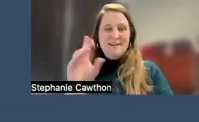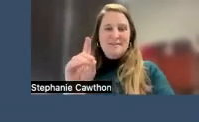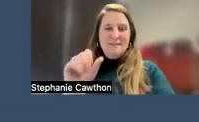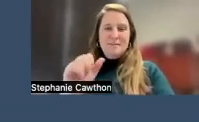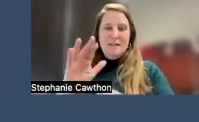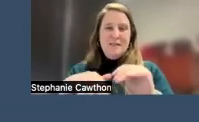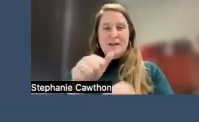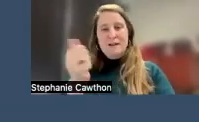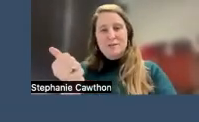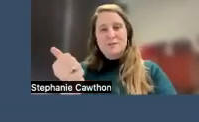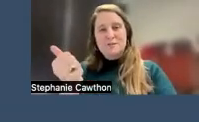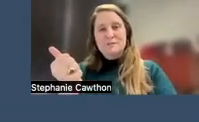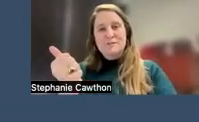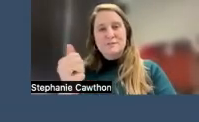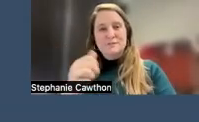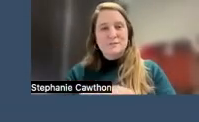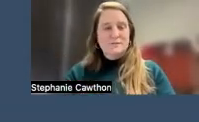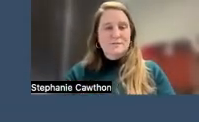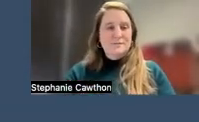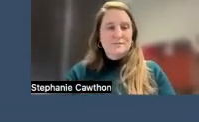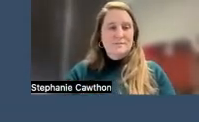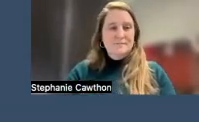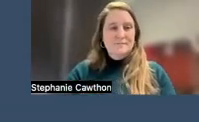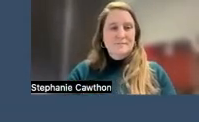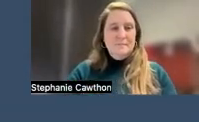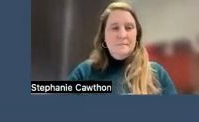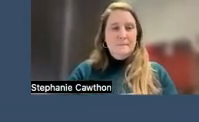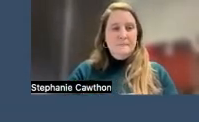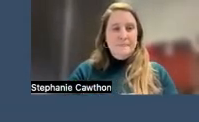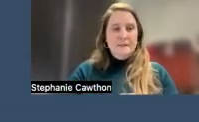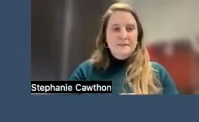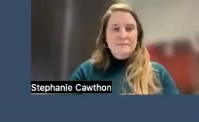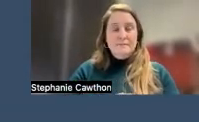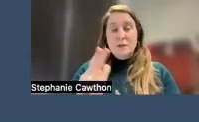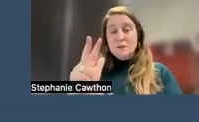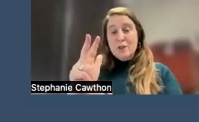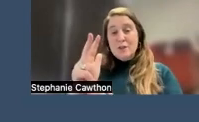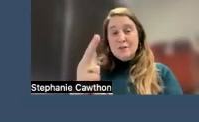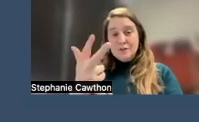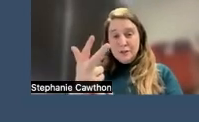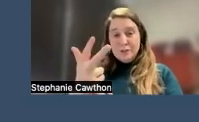is different. It's a different type of disability than anything else.